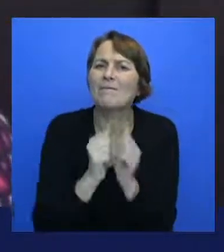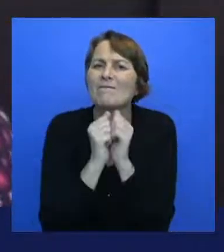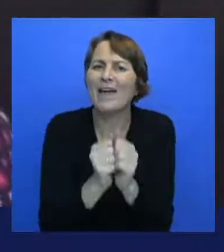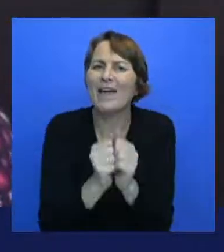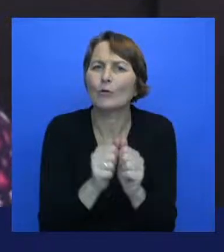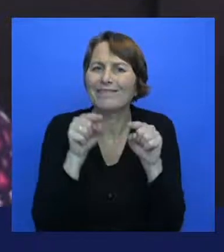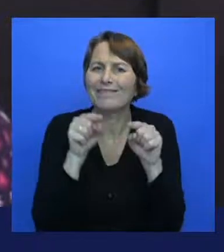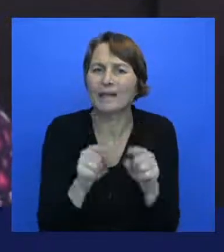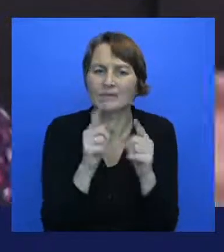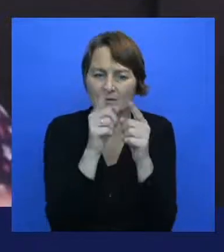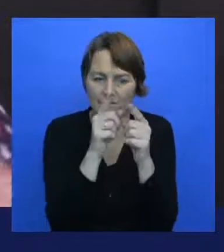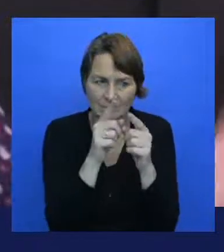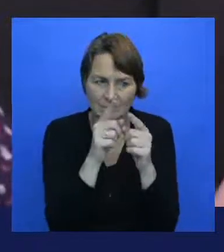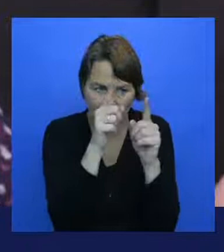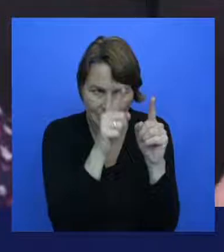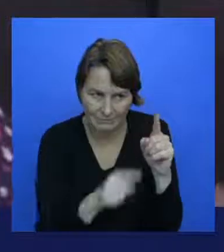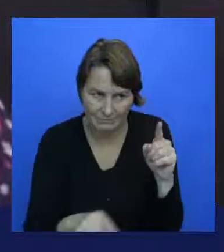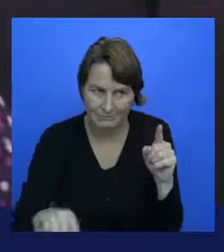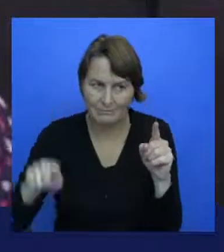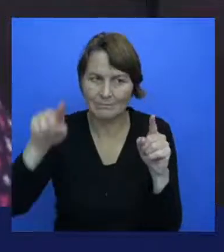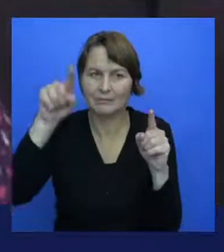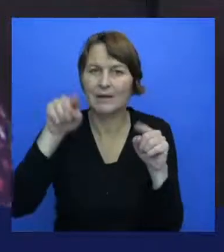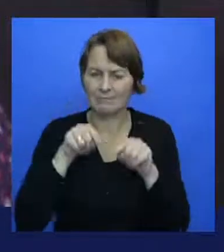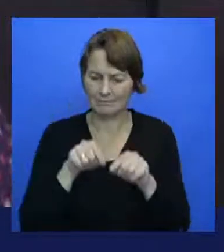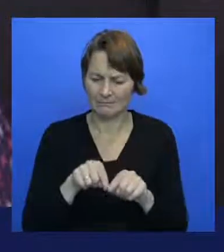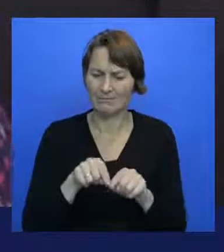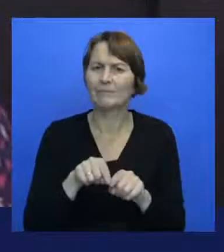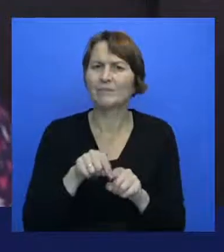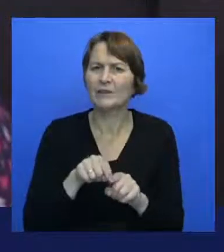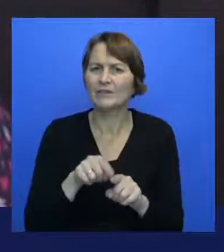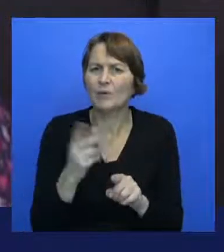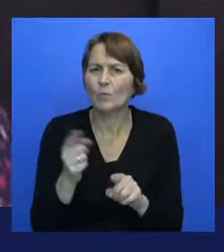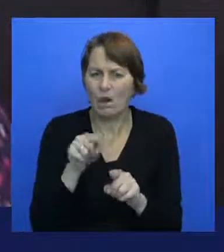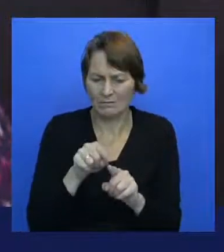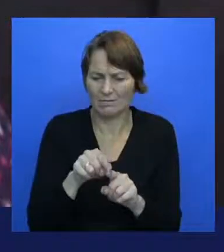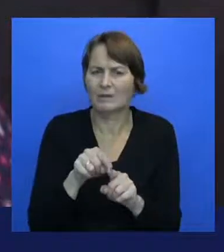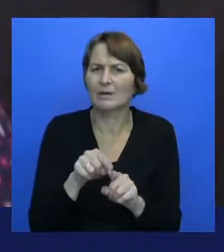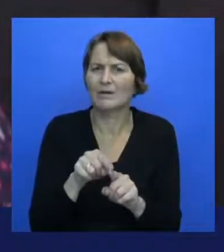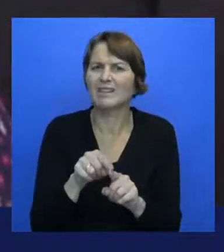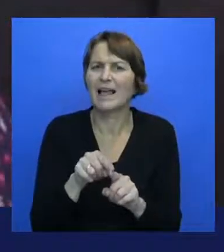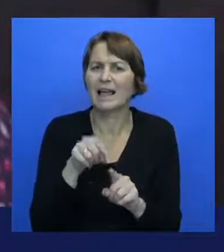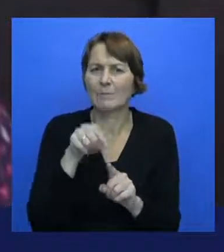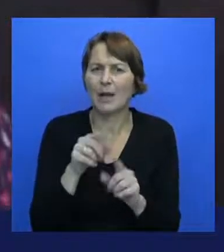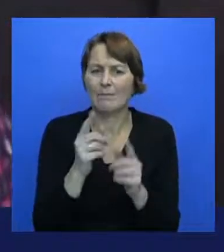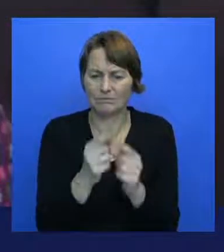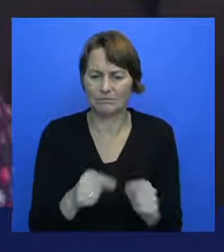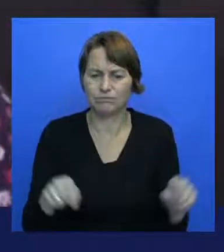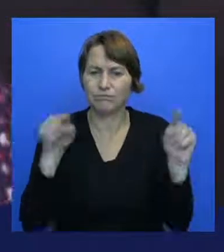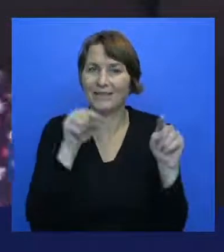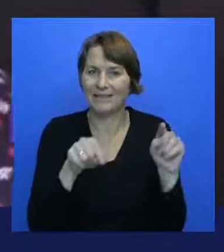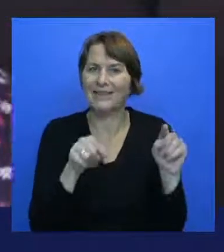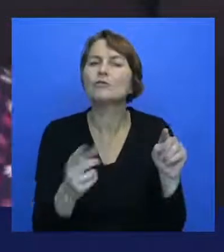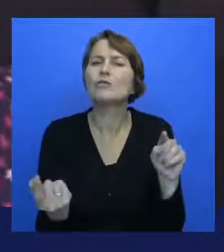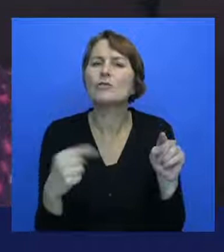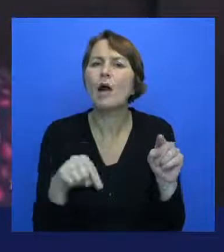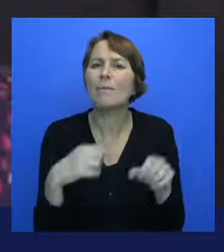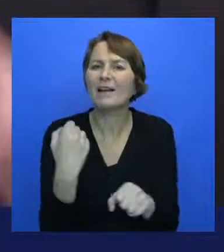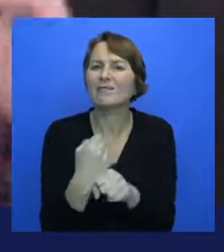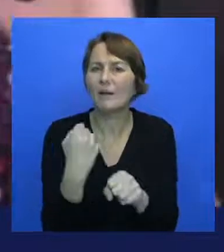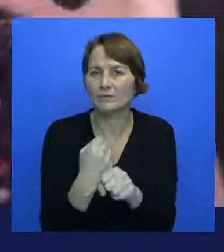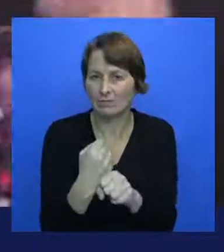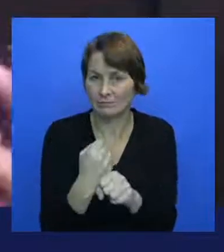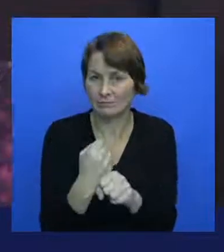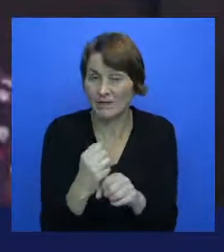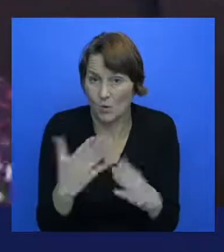set it equal to 0, it tells you where it is. It's the bottom of the U. Yeah, and those are called convex functions because they basically have